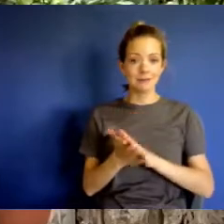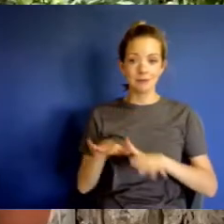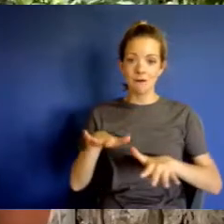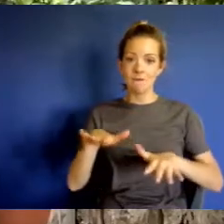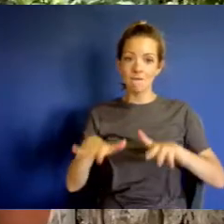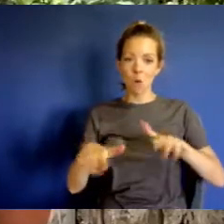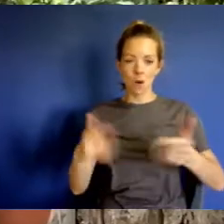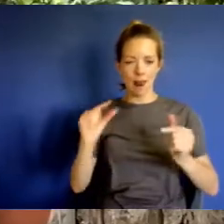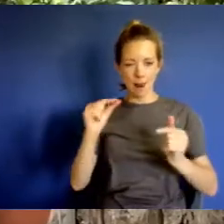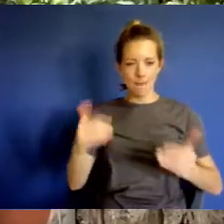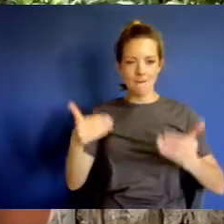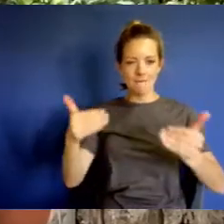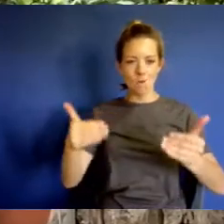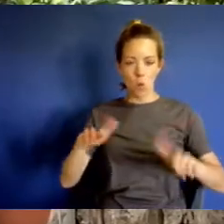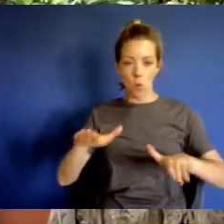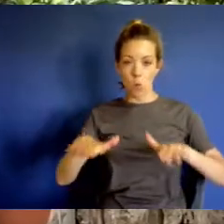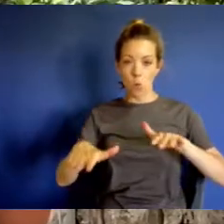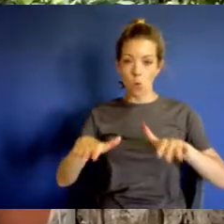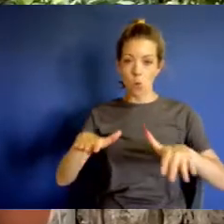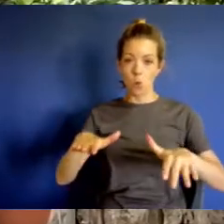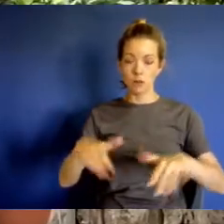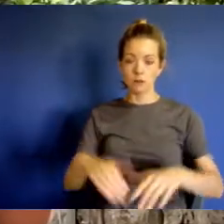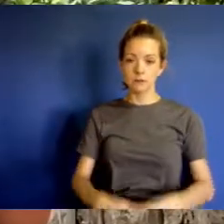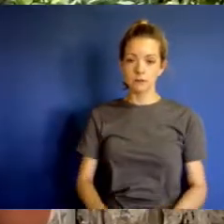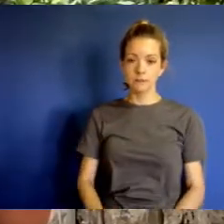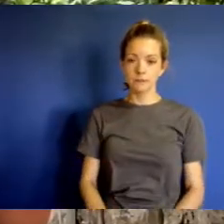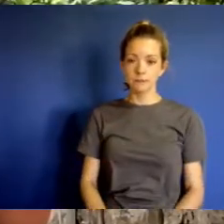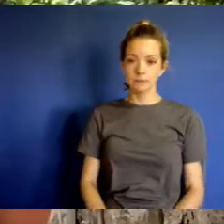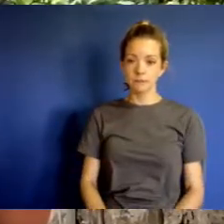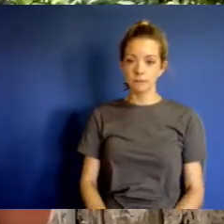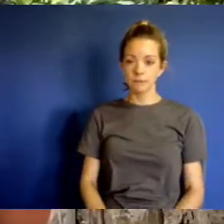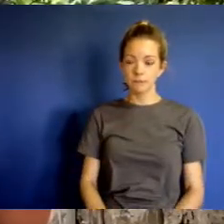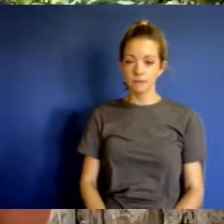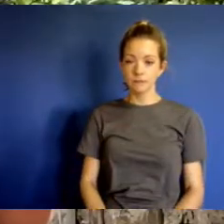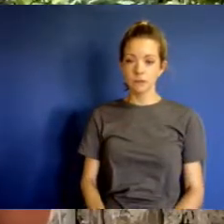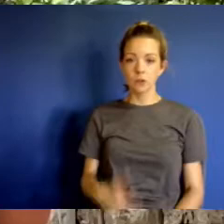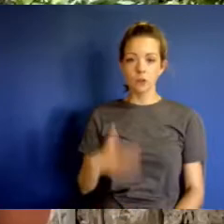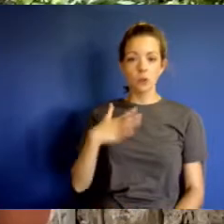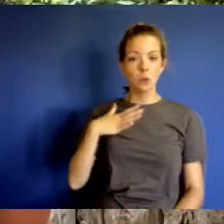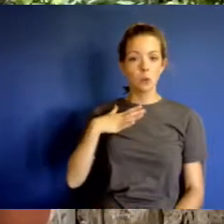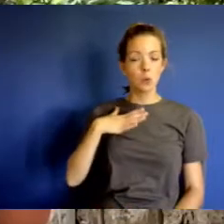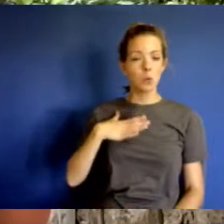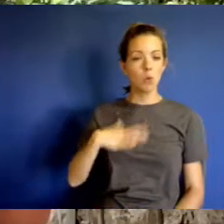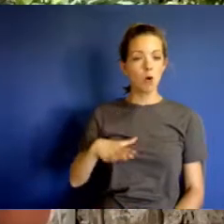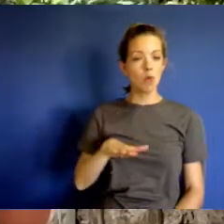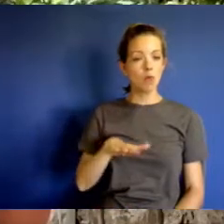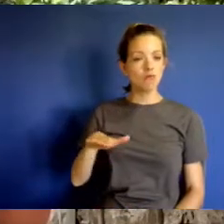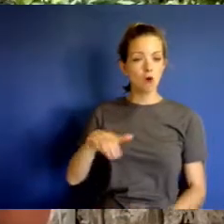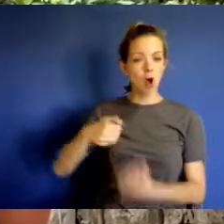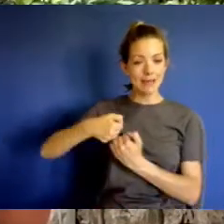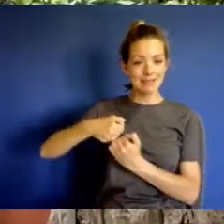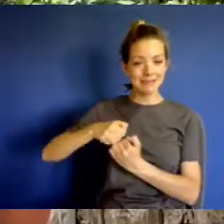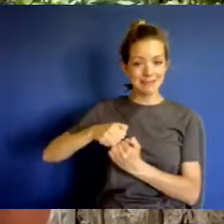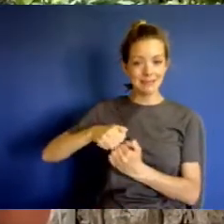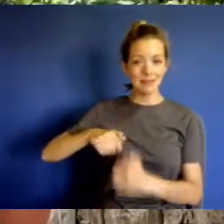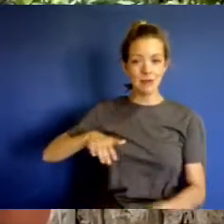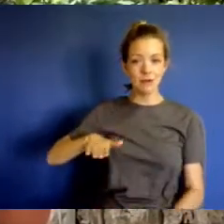walk the hands forwards a little bit. We're going to think about lifting or bringing the right knee and the right foot